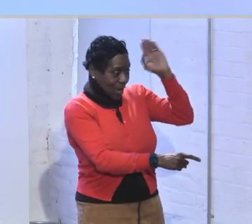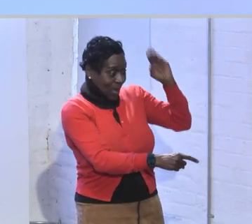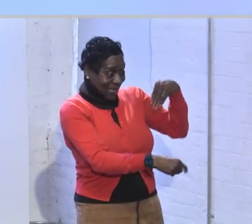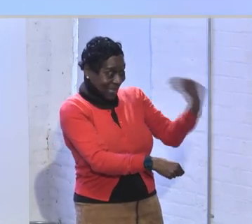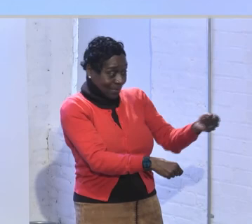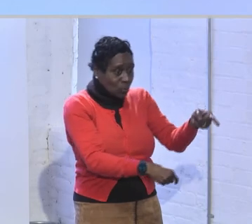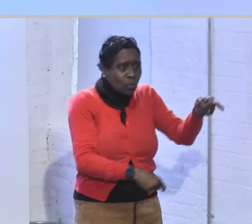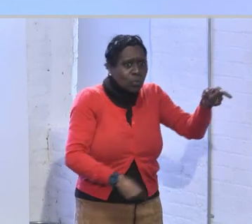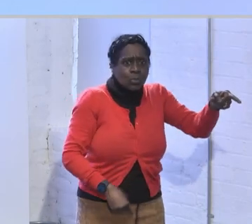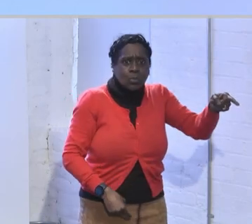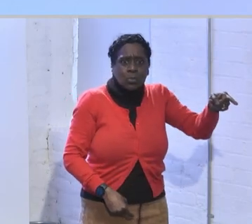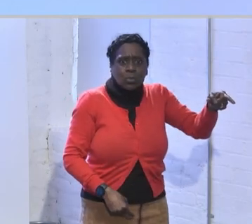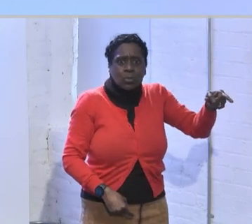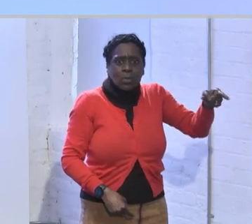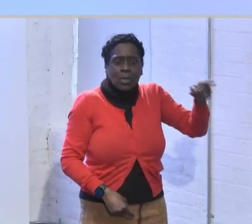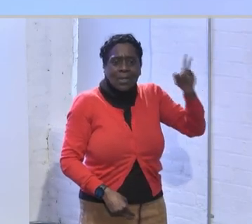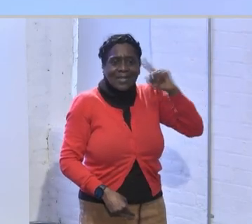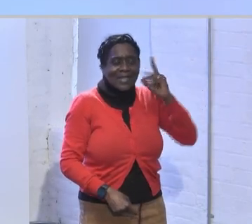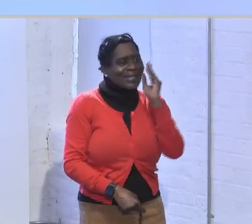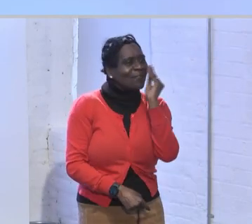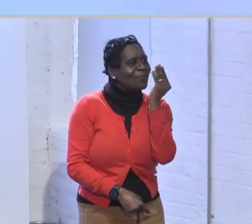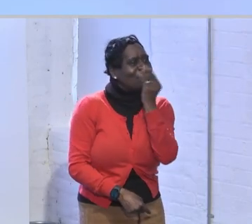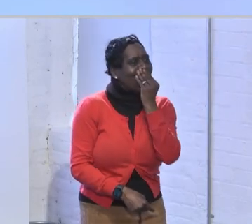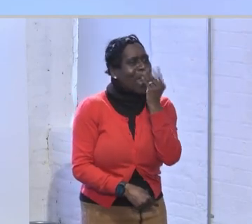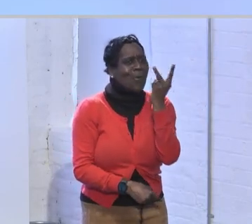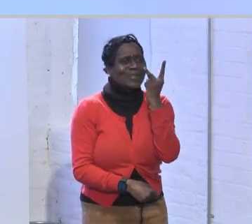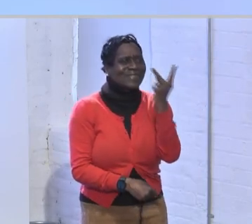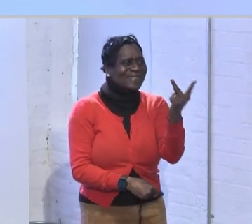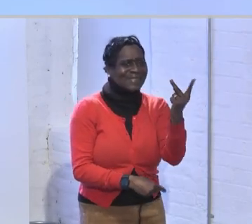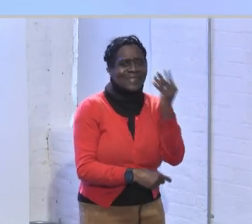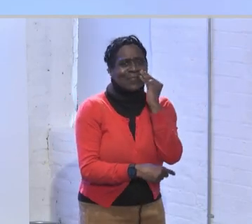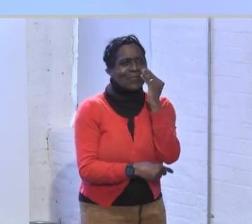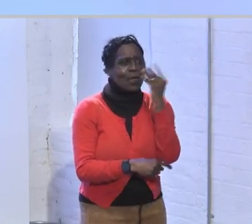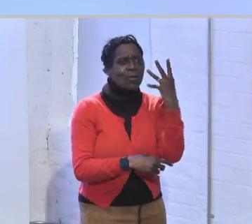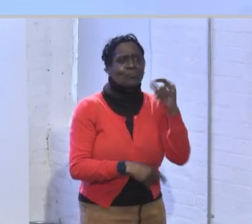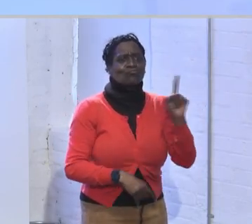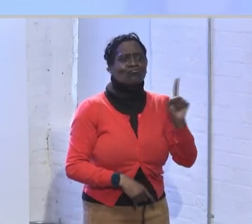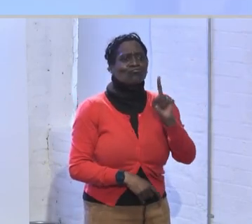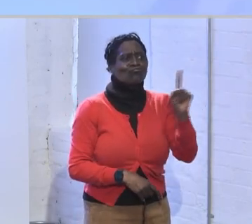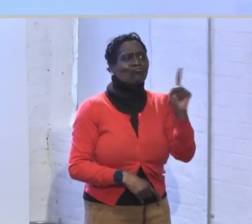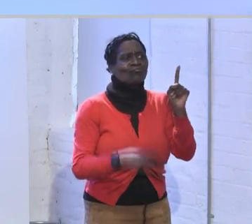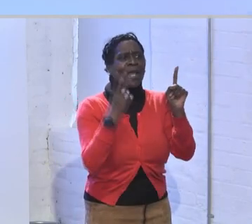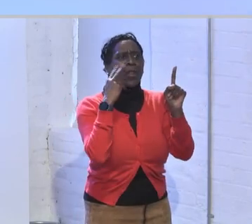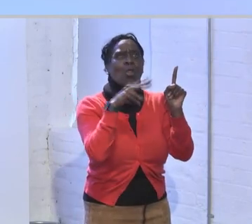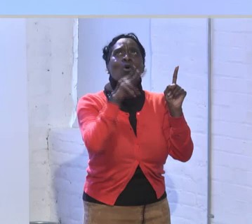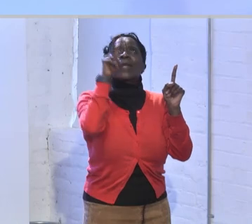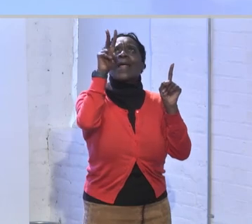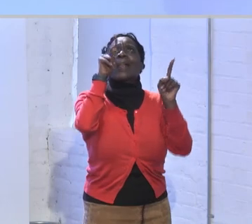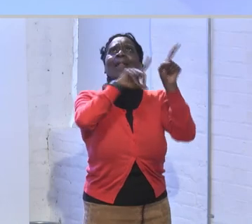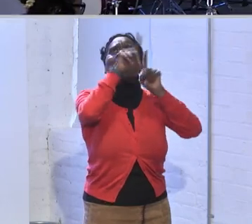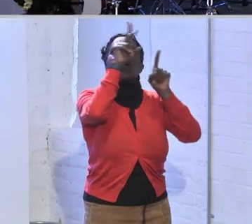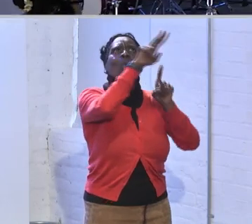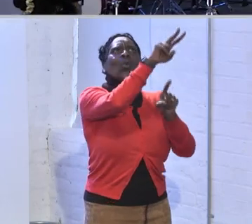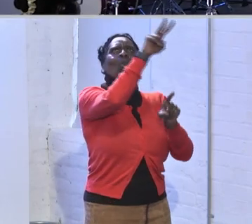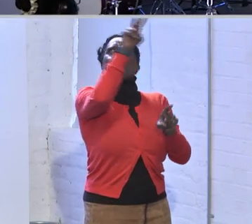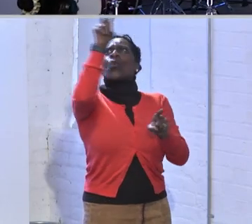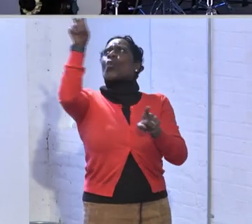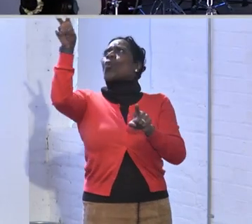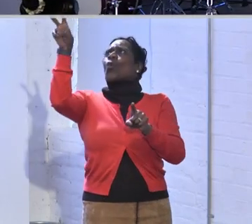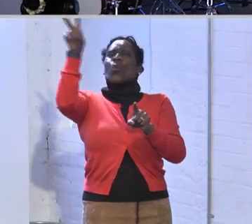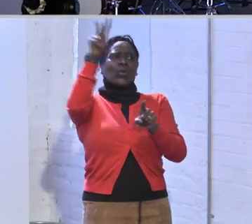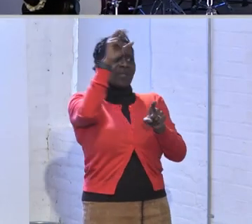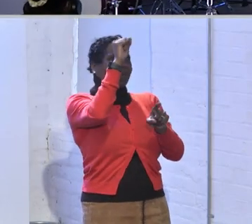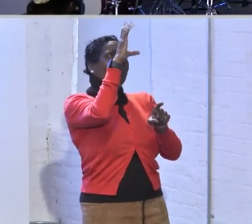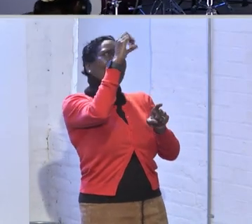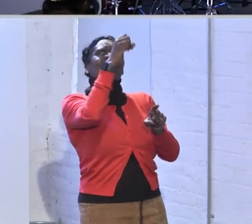what look at that flower. It's as simple as walking in the way and looking up at the night sky and going, wow, isn't it amazing?